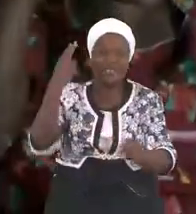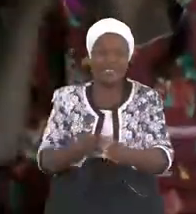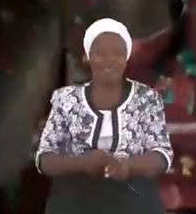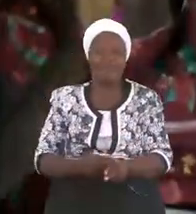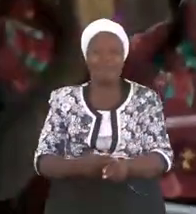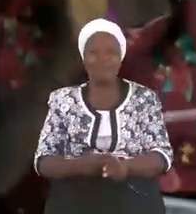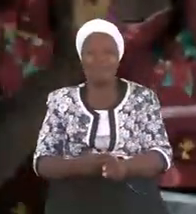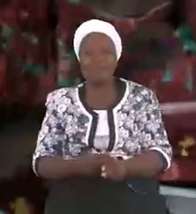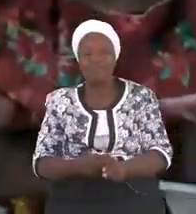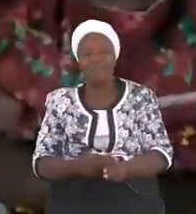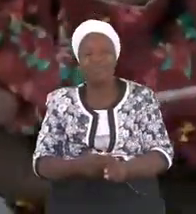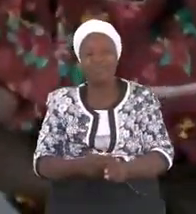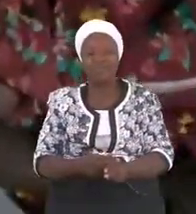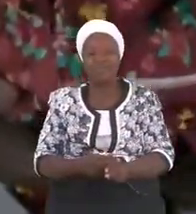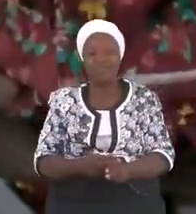name.